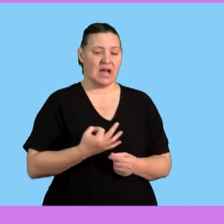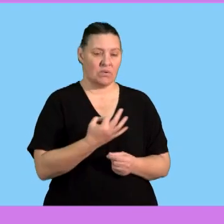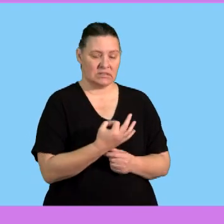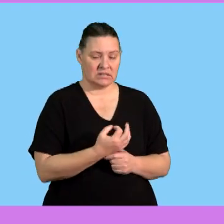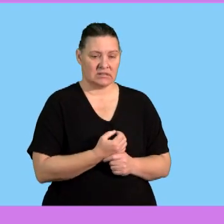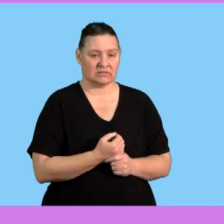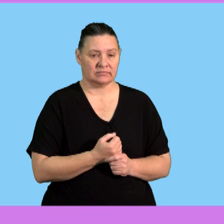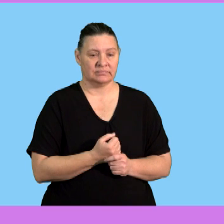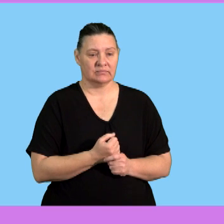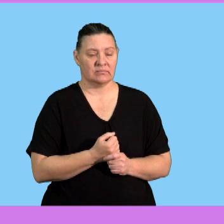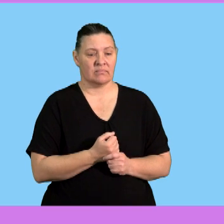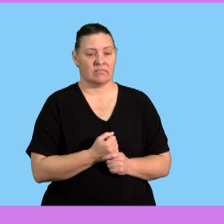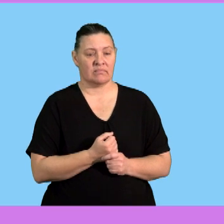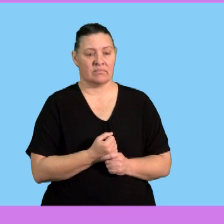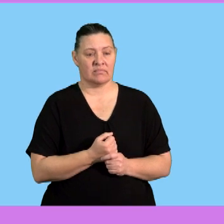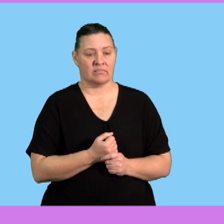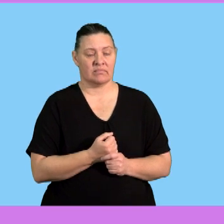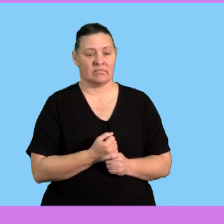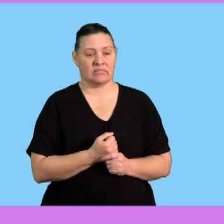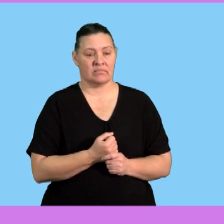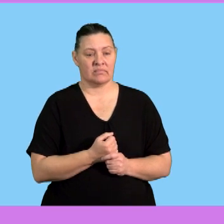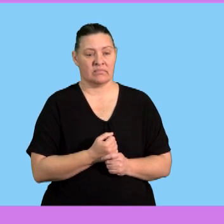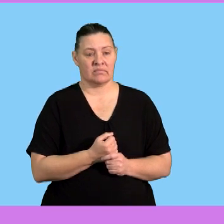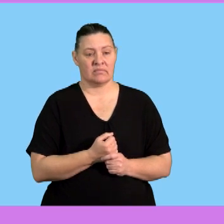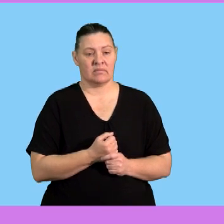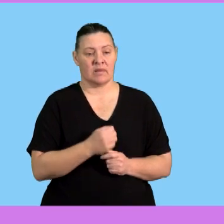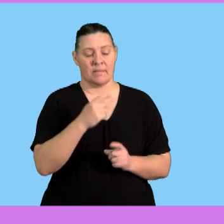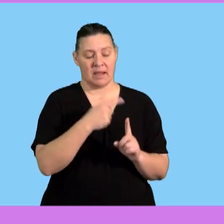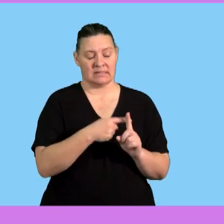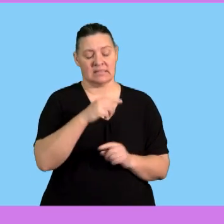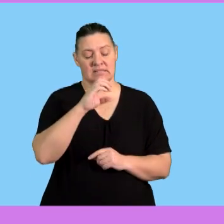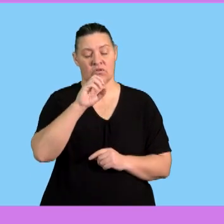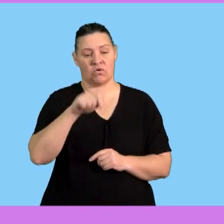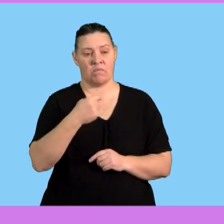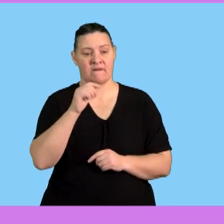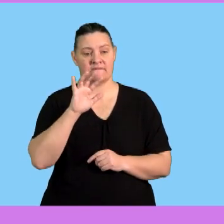going to add this 3 hours plus